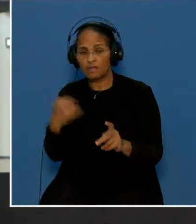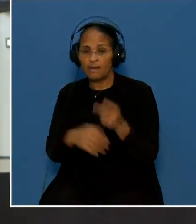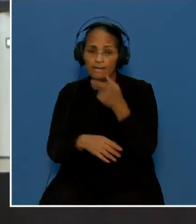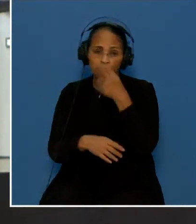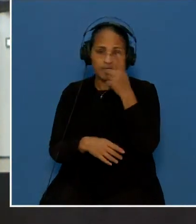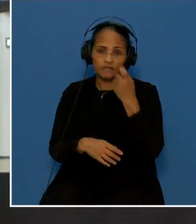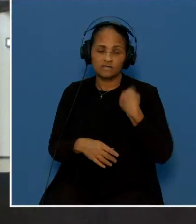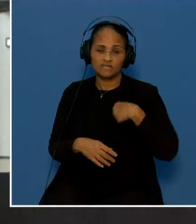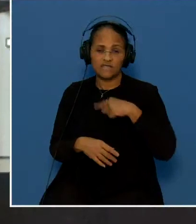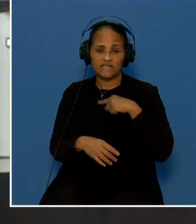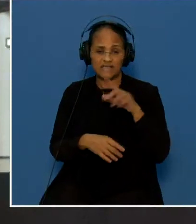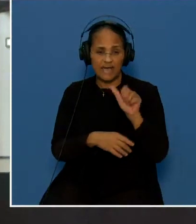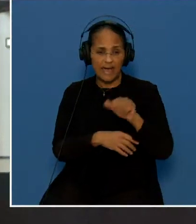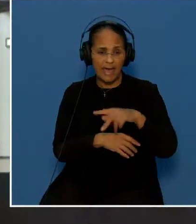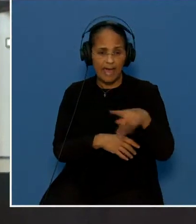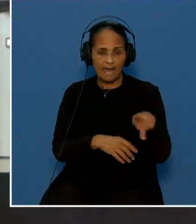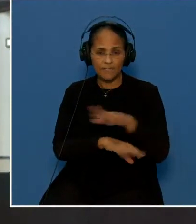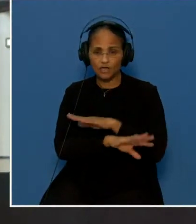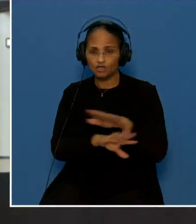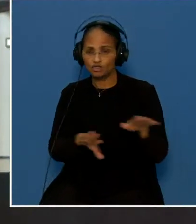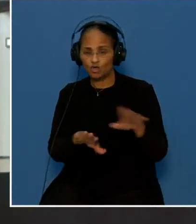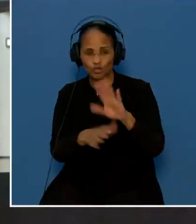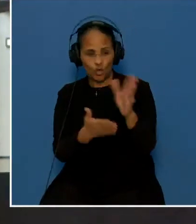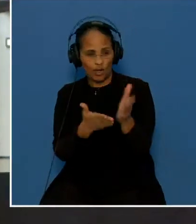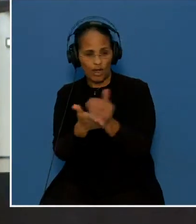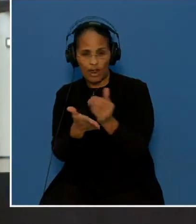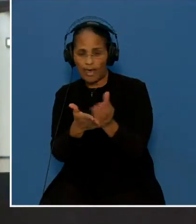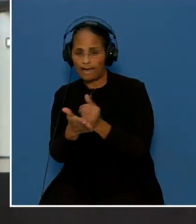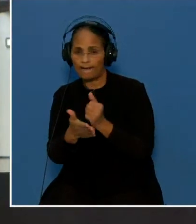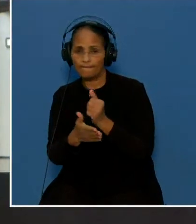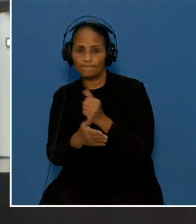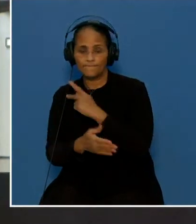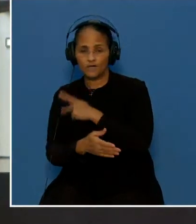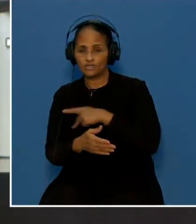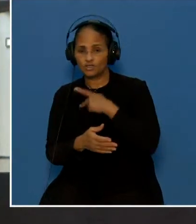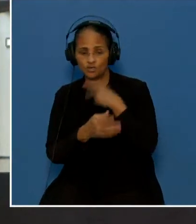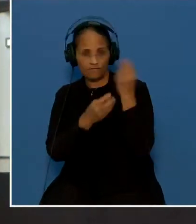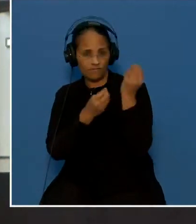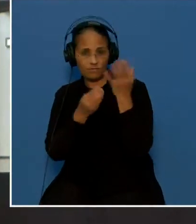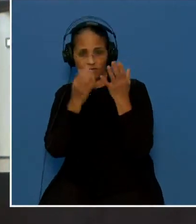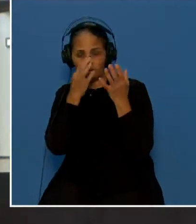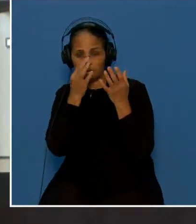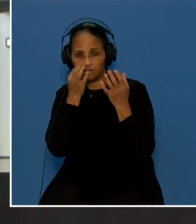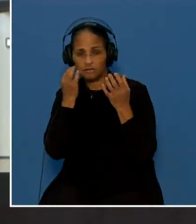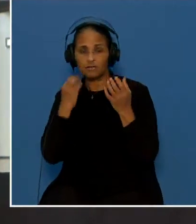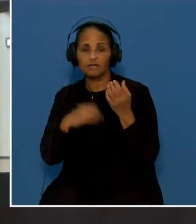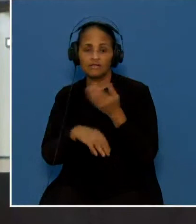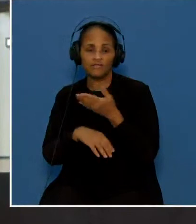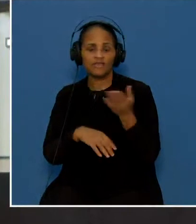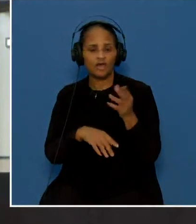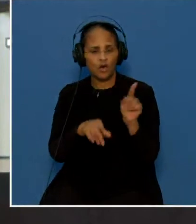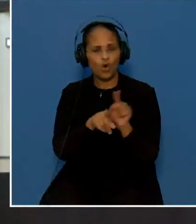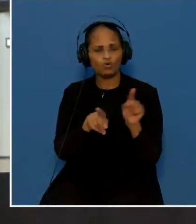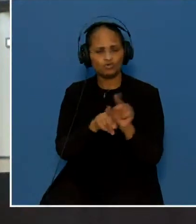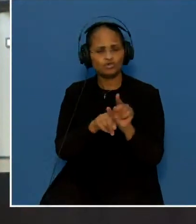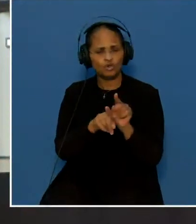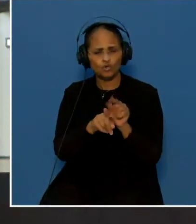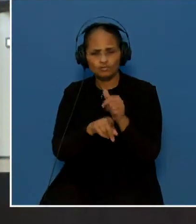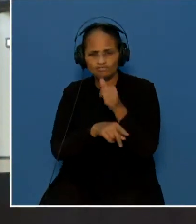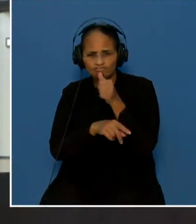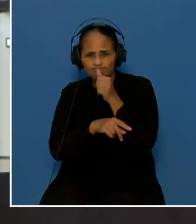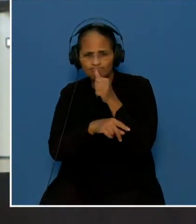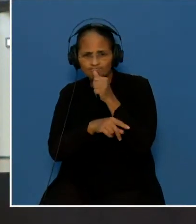Because the WeHealth app does not use or collect personal information, these notifications are also completely